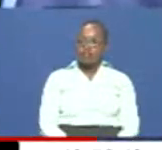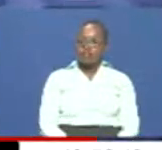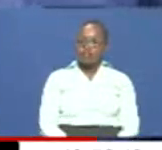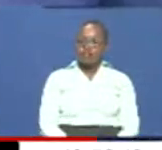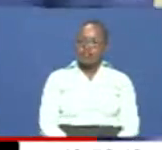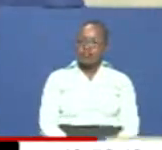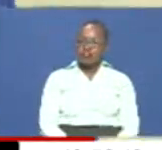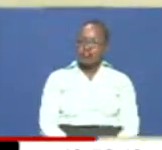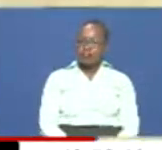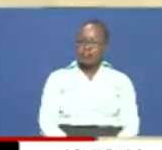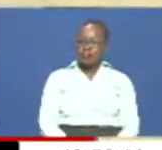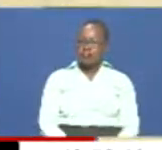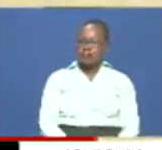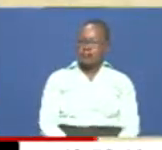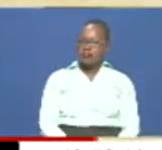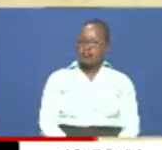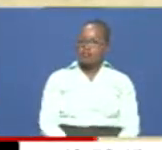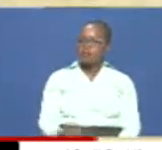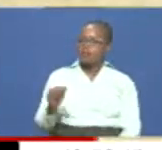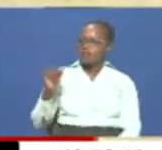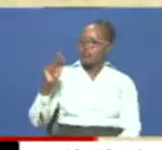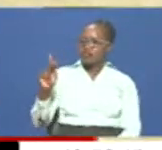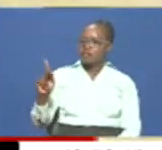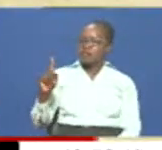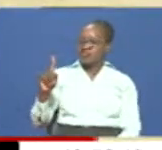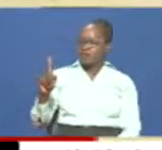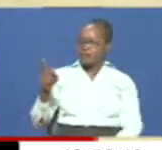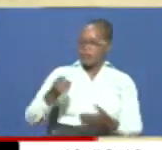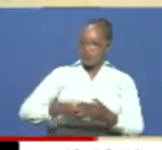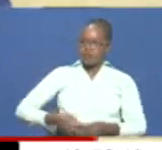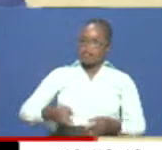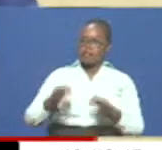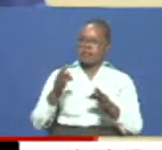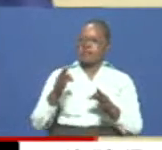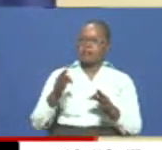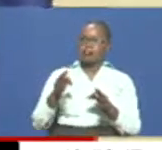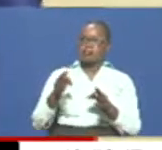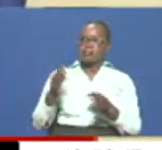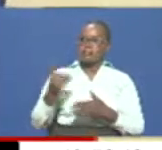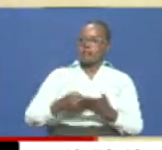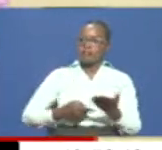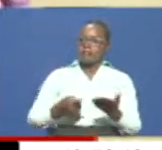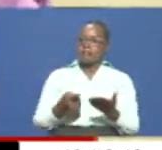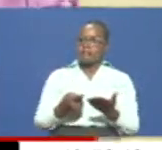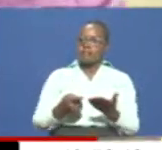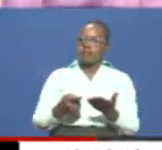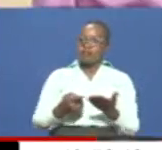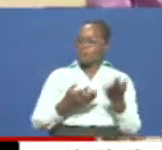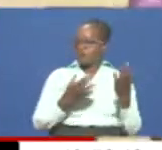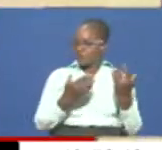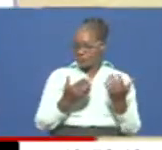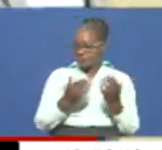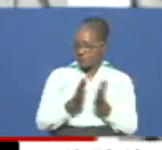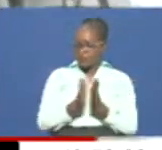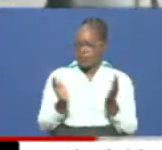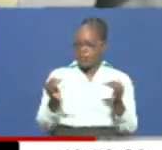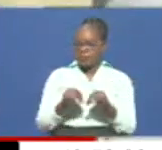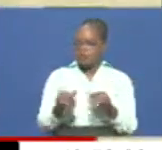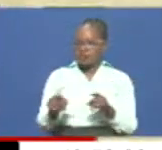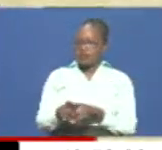the Athletics Kenya officials who is just given us a glimpse of what we'll be expecting in these seminars. And I'll be also having a word